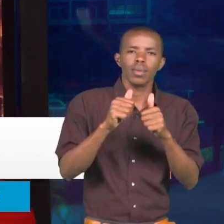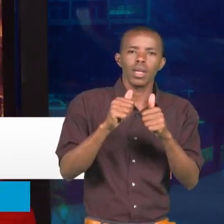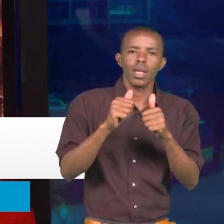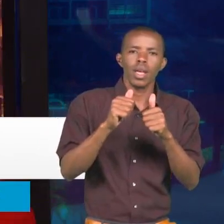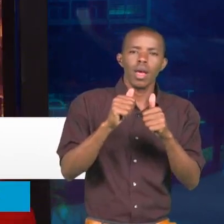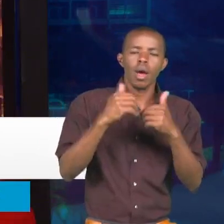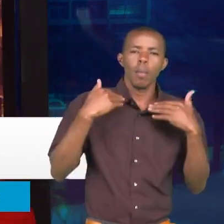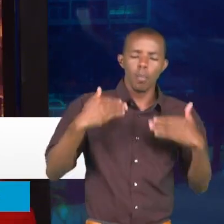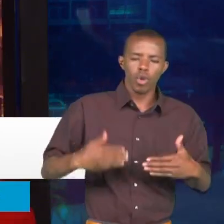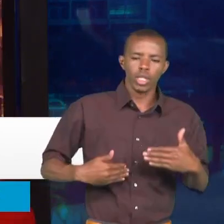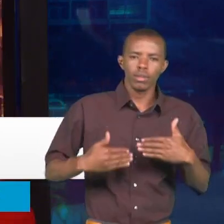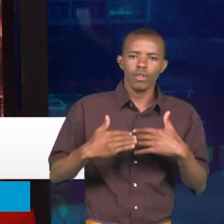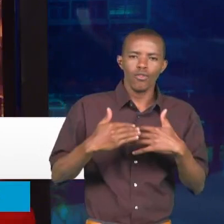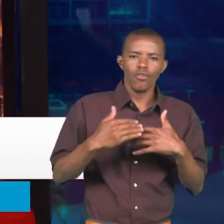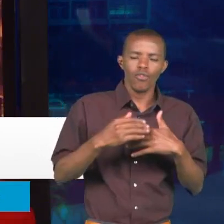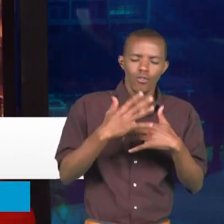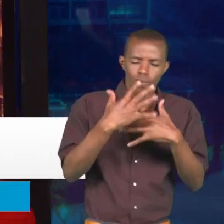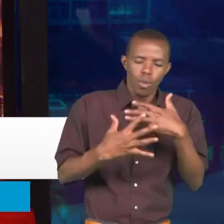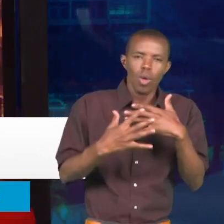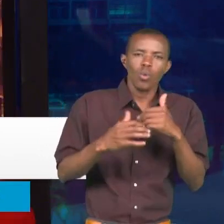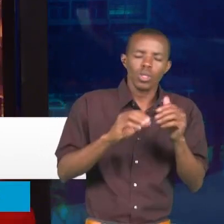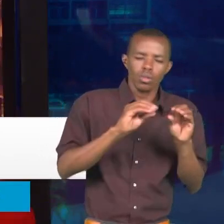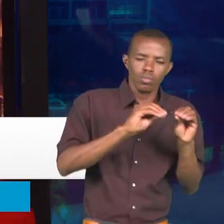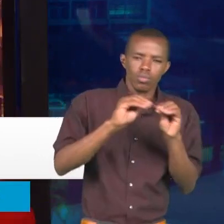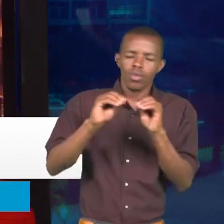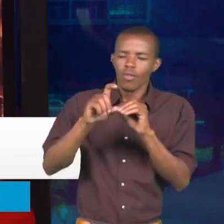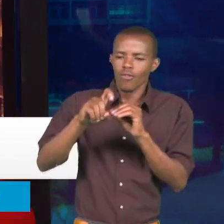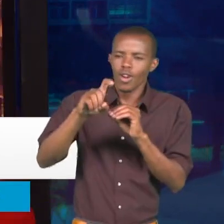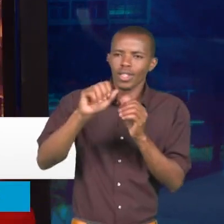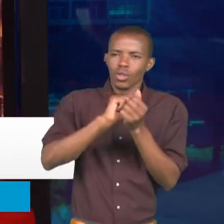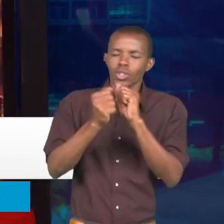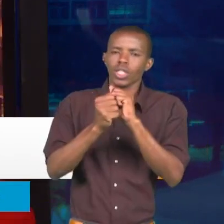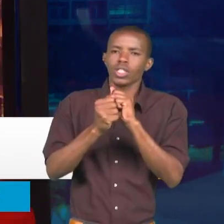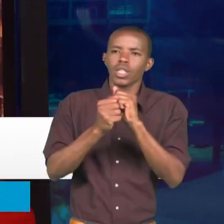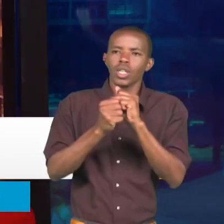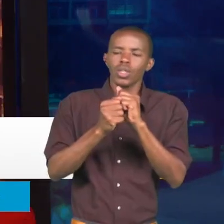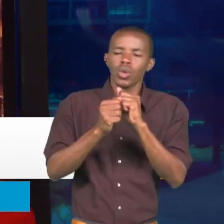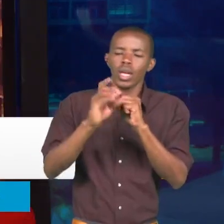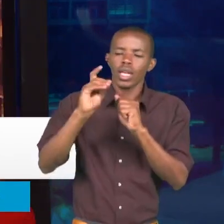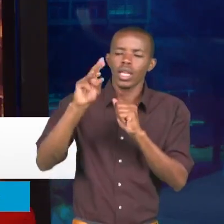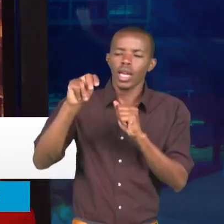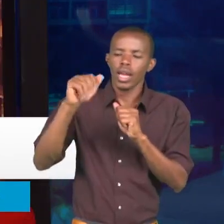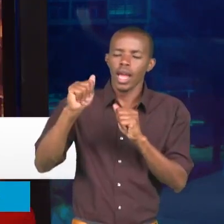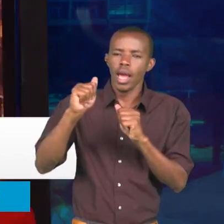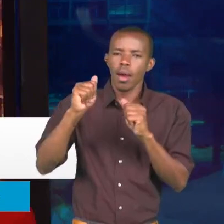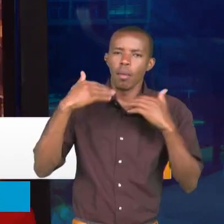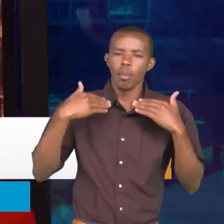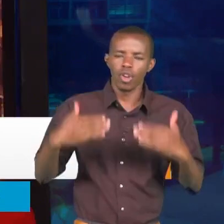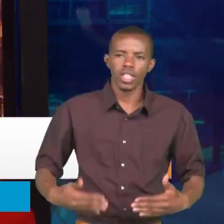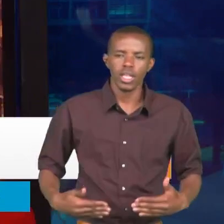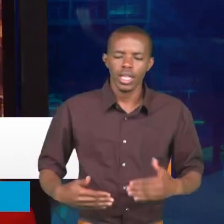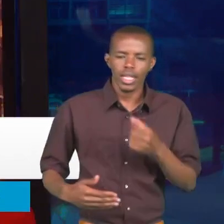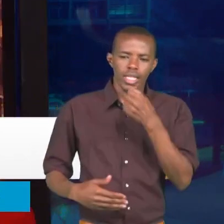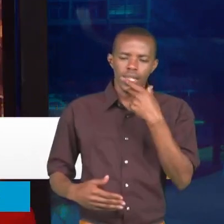which facilitates the HIV virus to convert itself to imitate the DNA of the body. Okay. So it, the